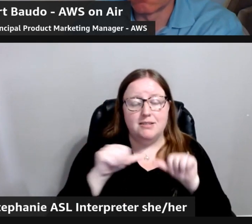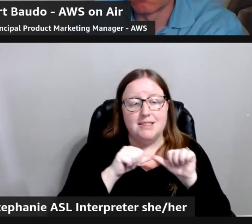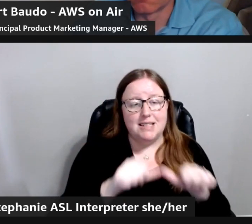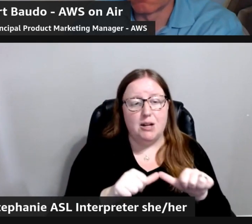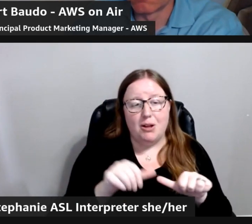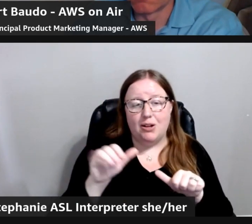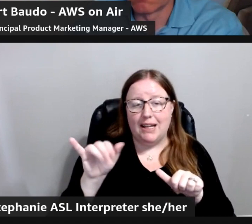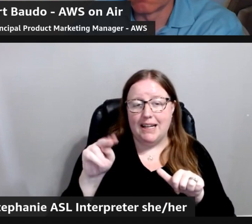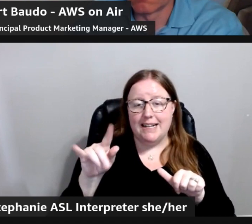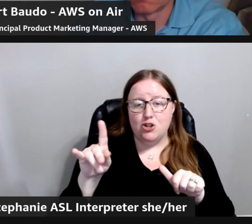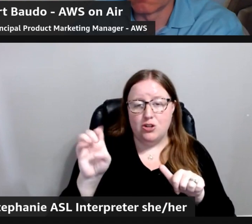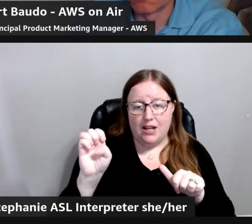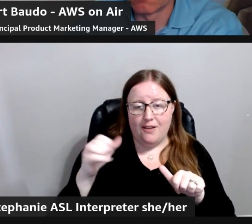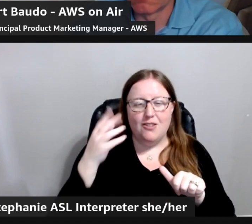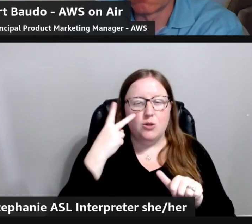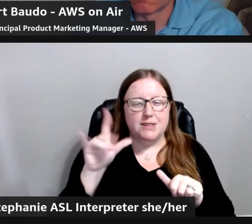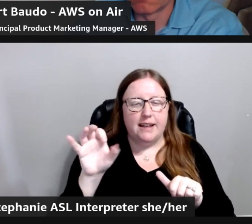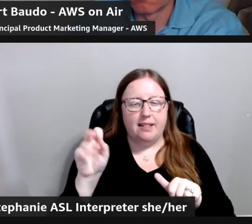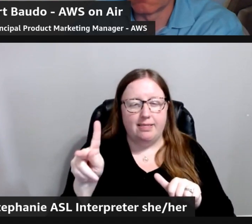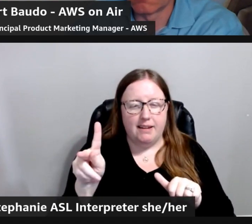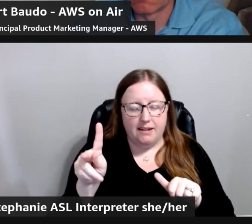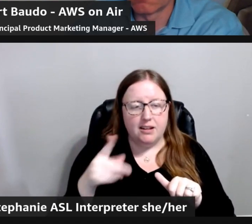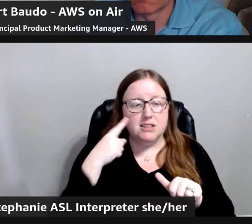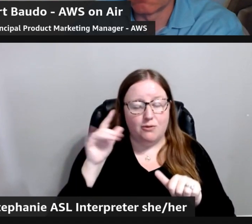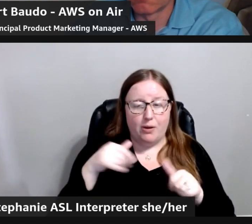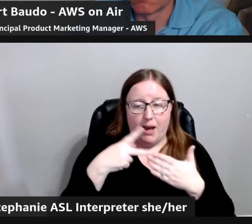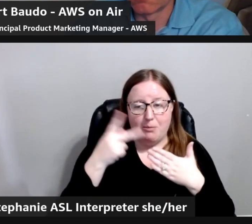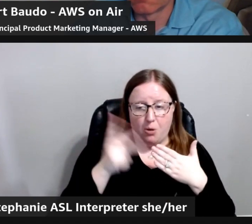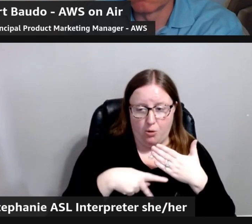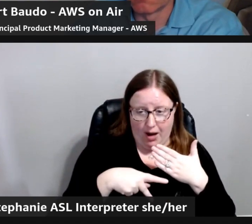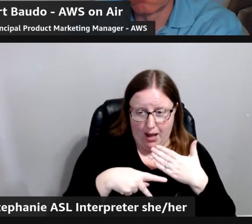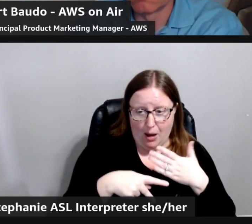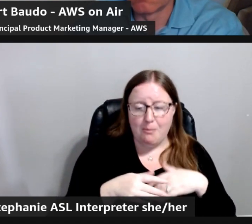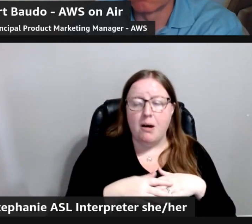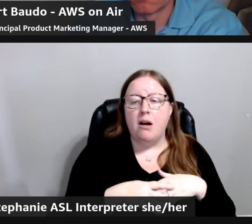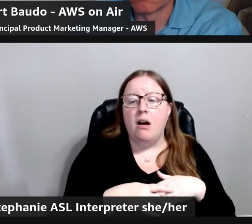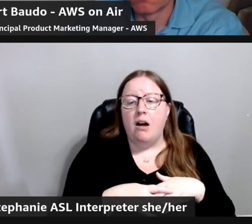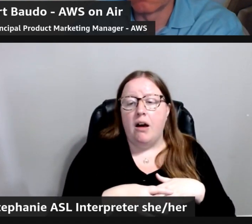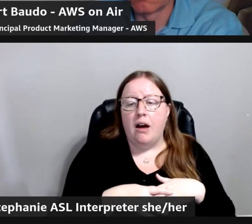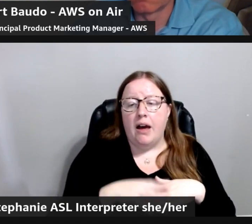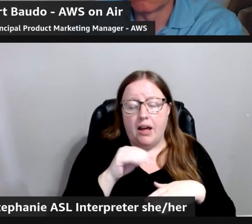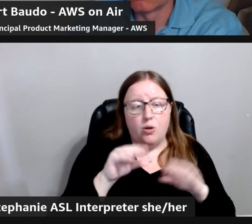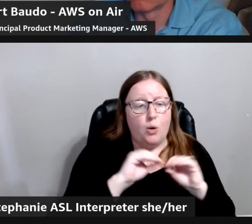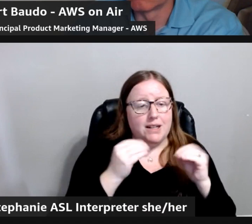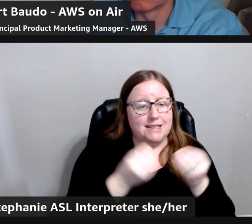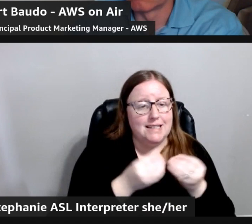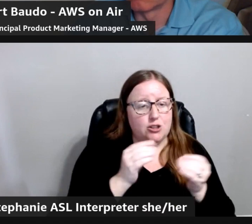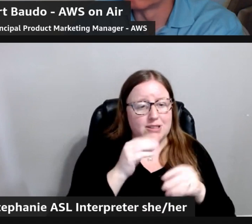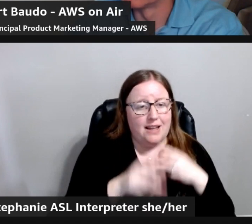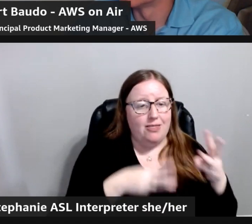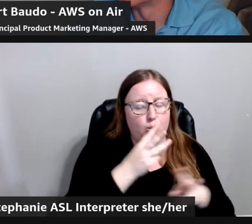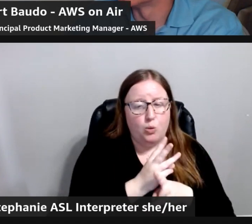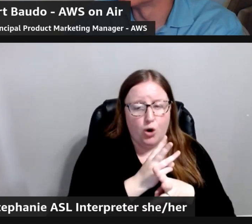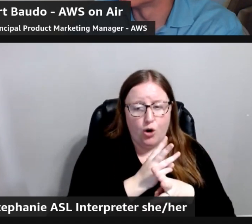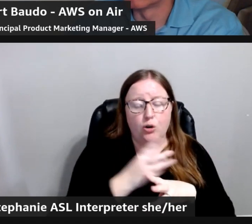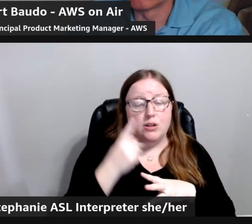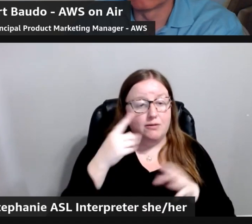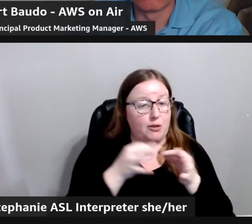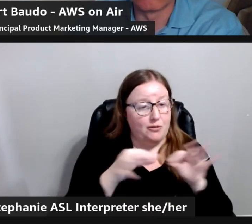you'll see links to that program, and that enables organizations around the world to, for